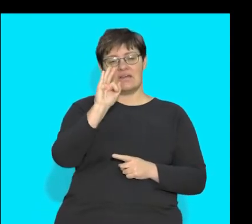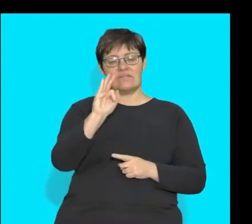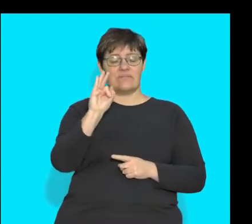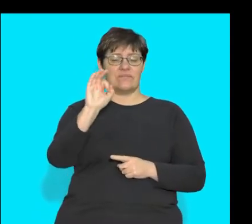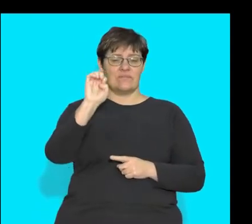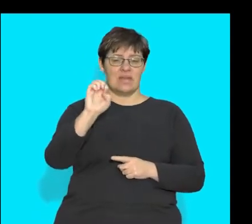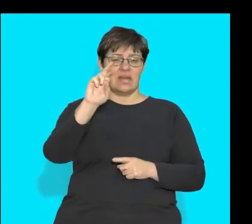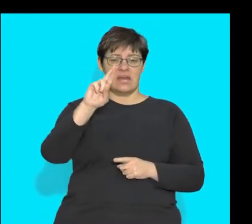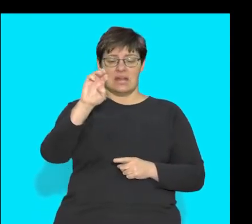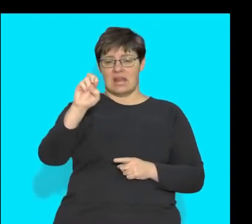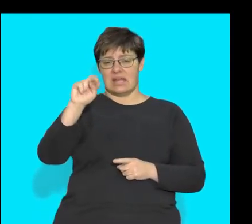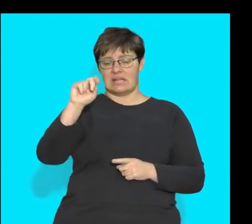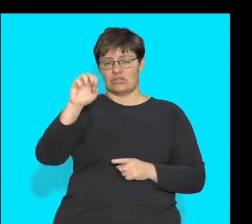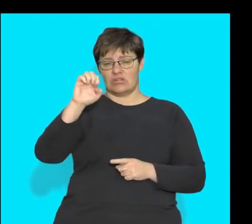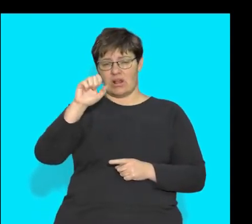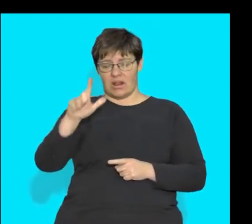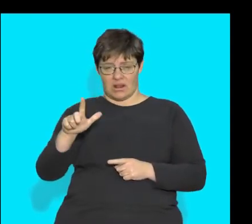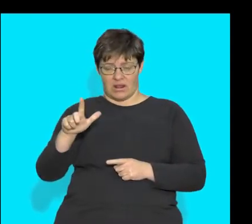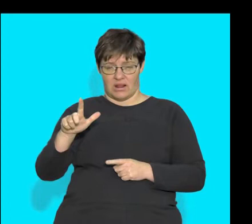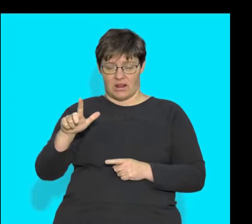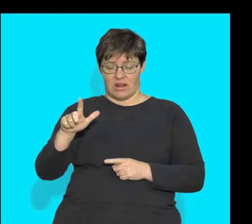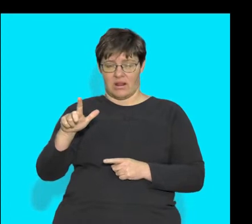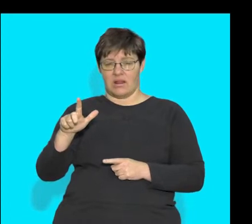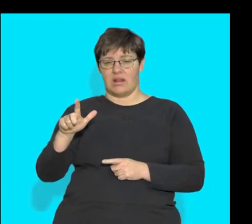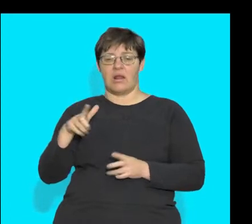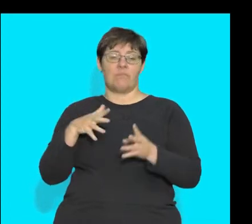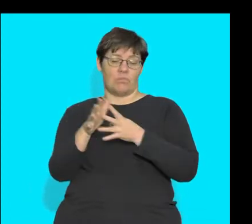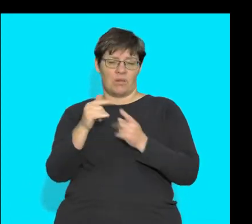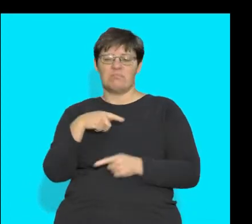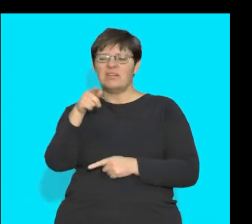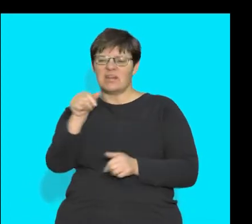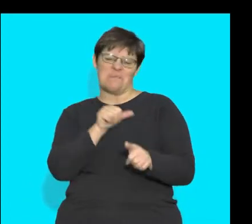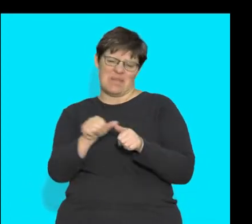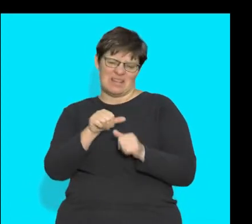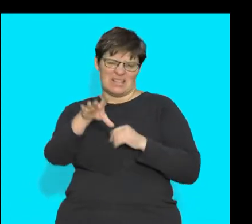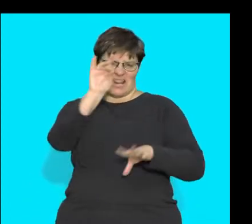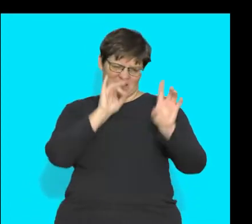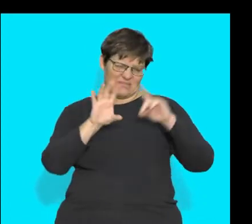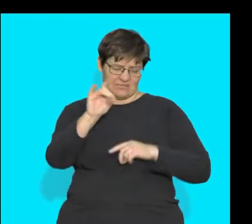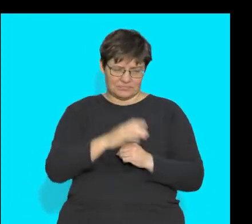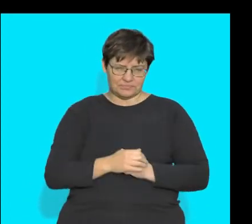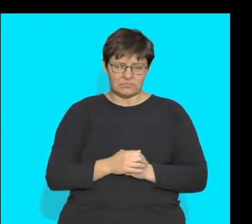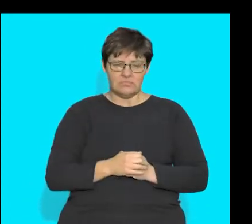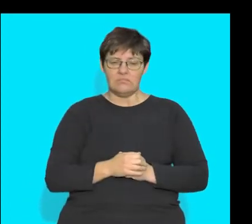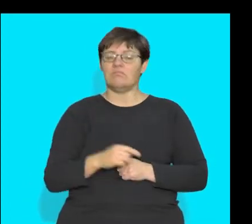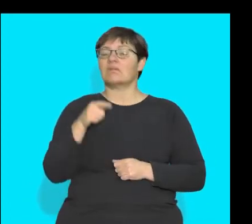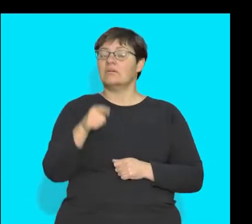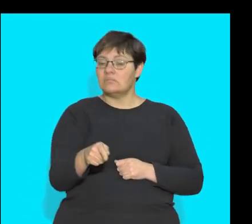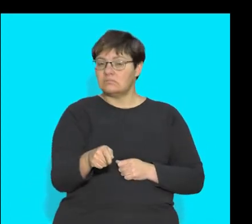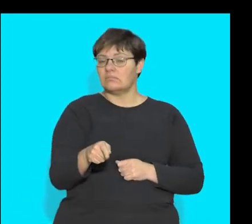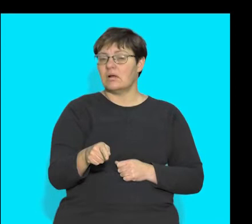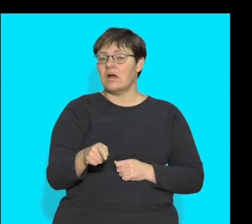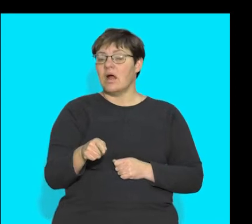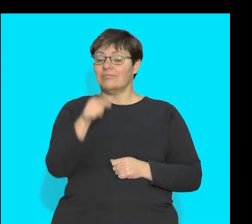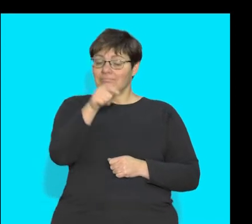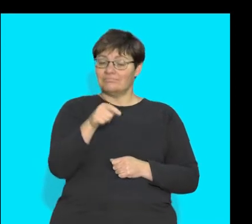you often use, but as I said, I can spell that better, and that's why I use it. Now, the cell membrane is going